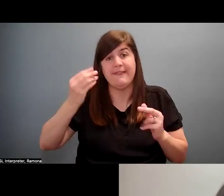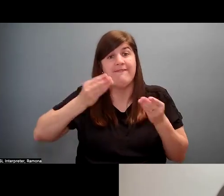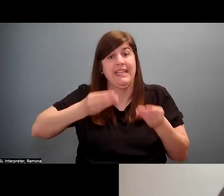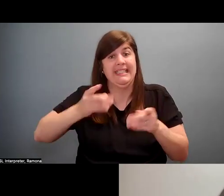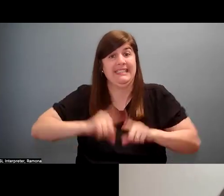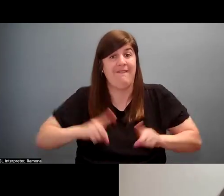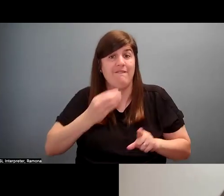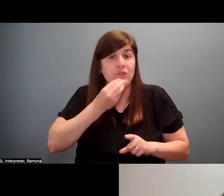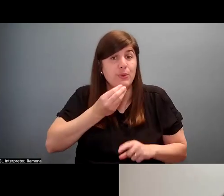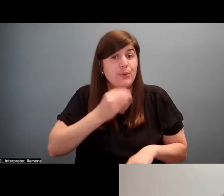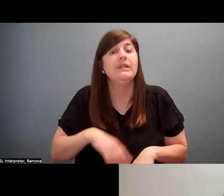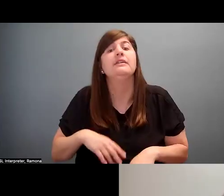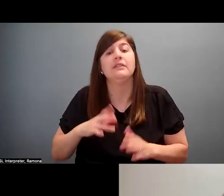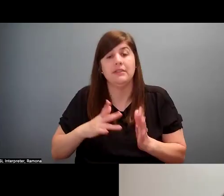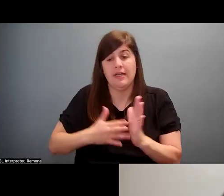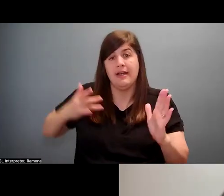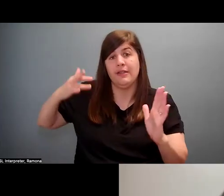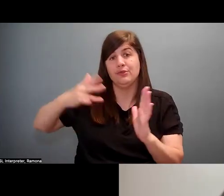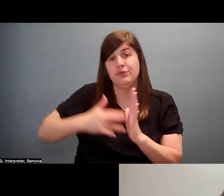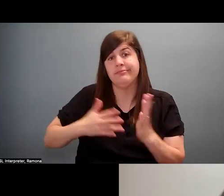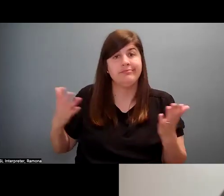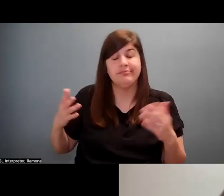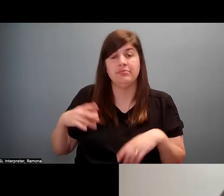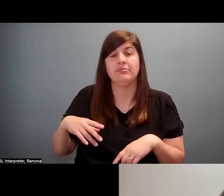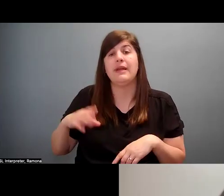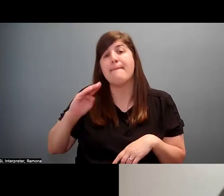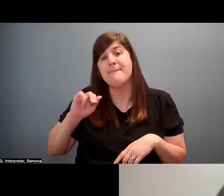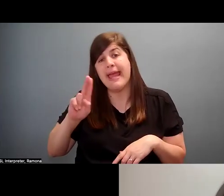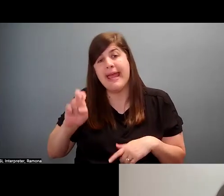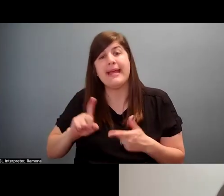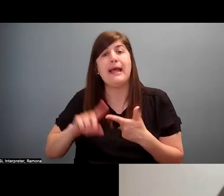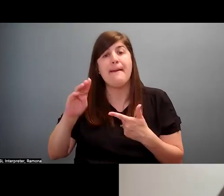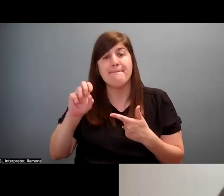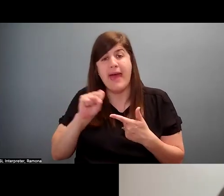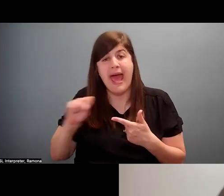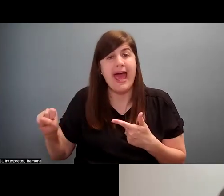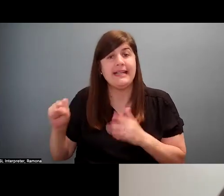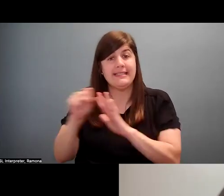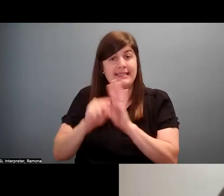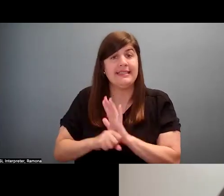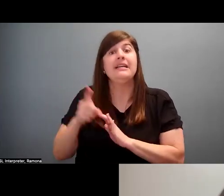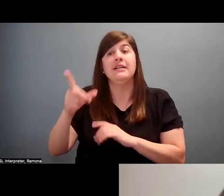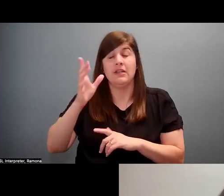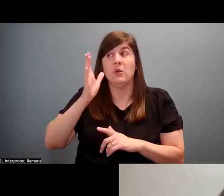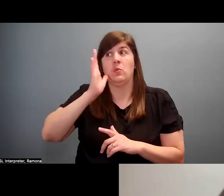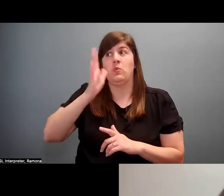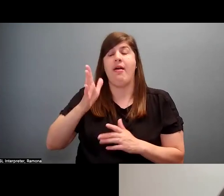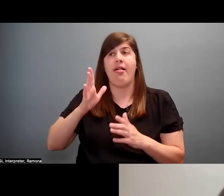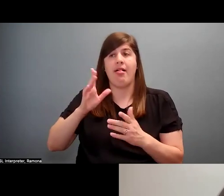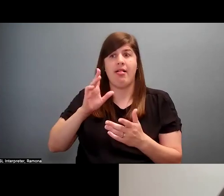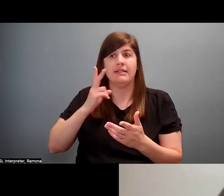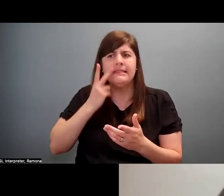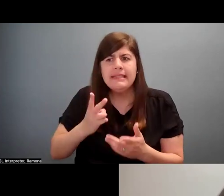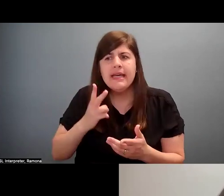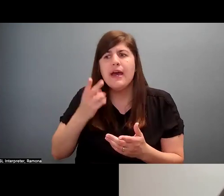And occasionally out in like off the coast of Maine or Massachusetts, they'll encounter a blue lobster, and it makes